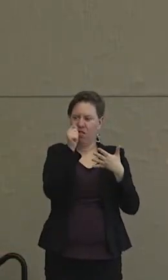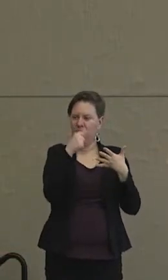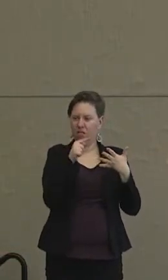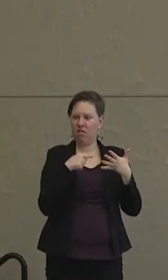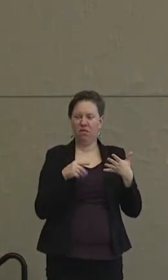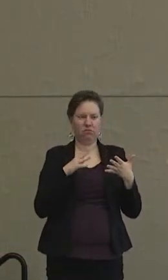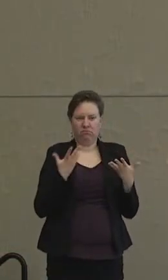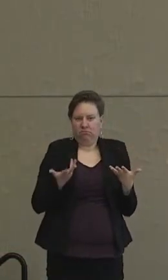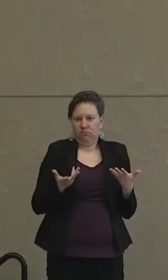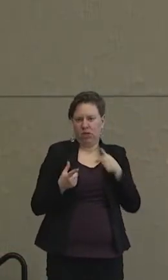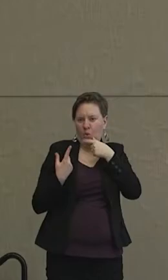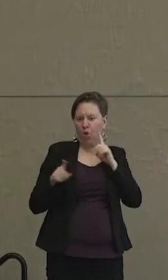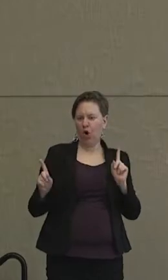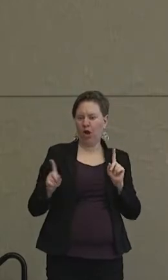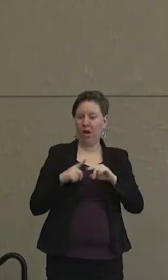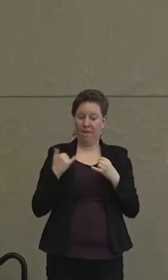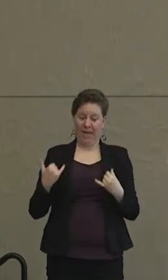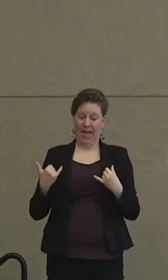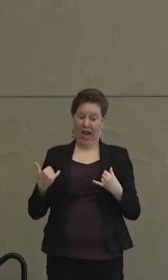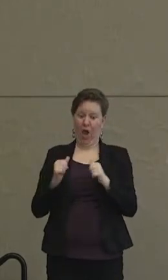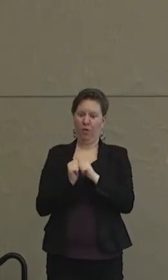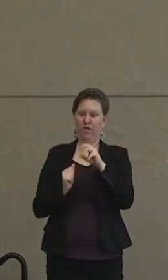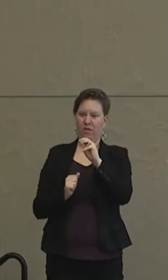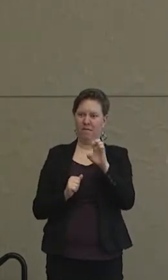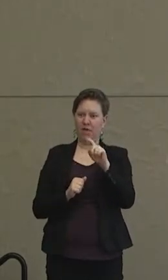works. But now with the Me Too movement,